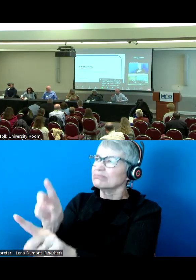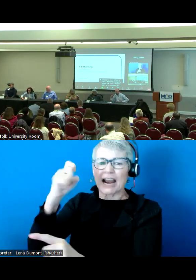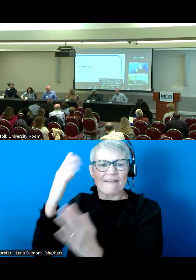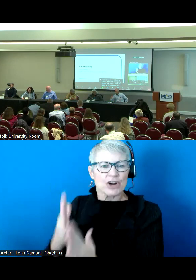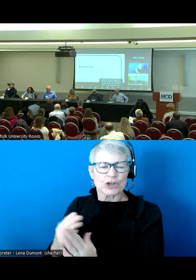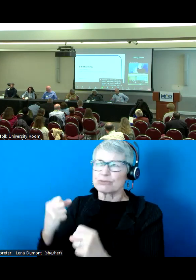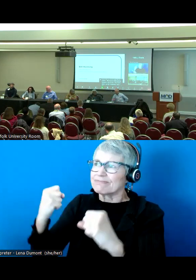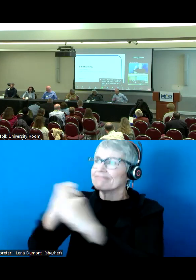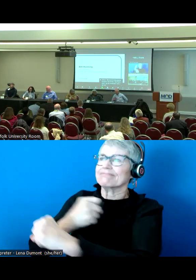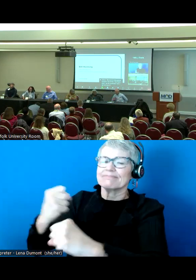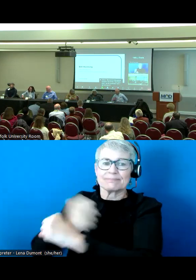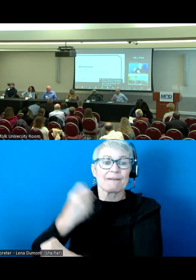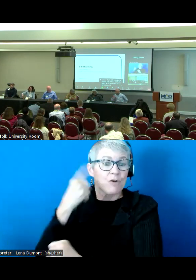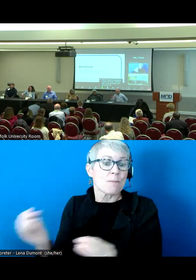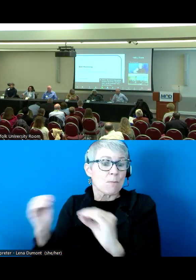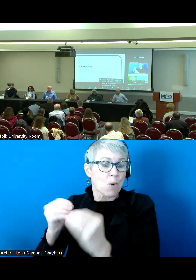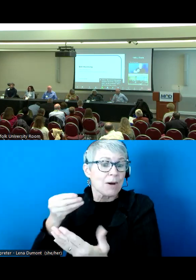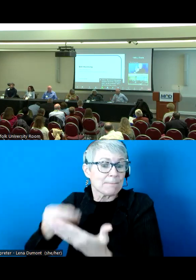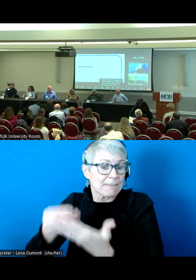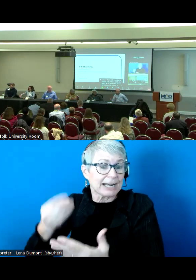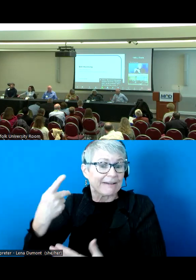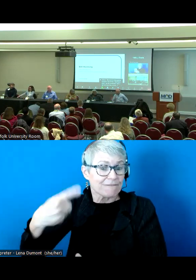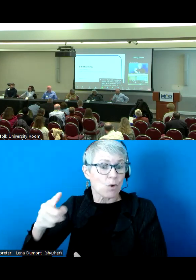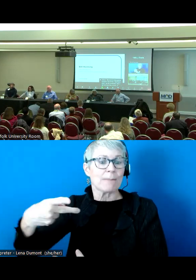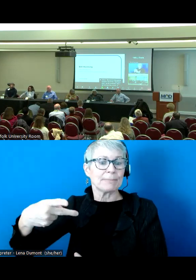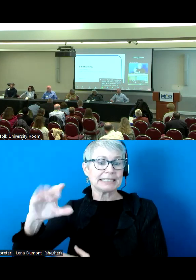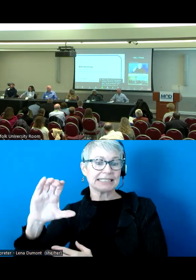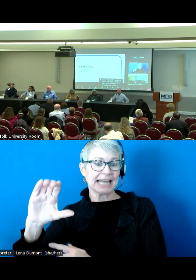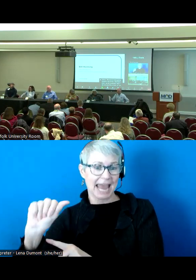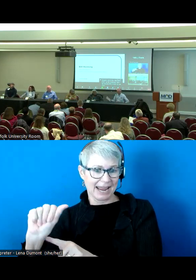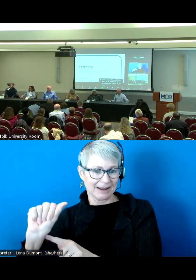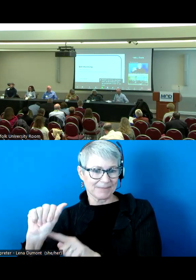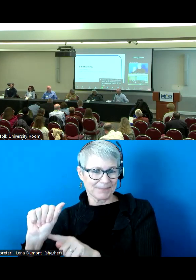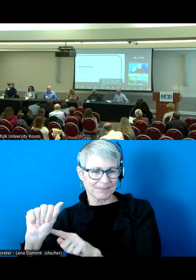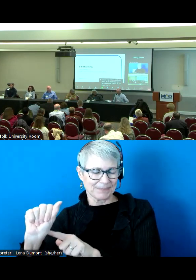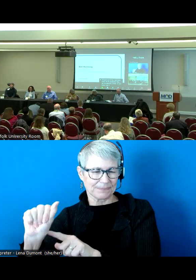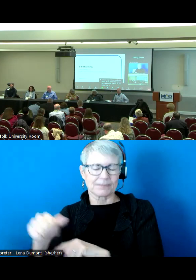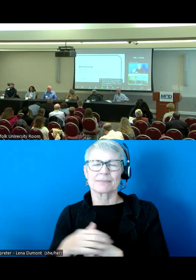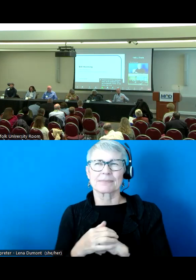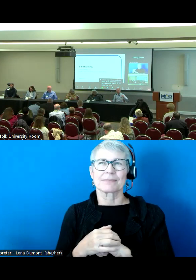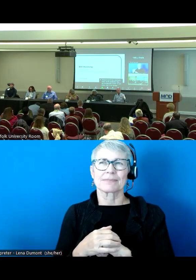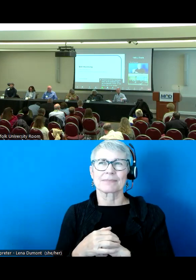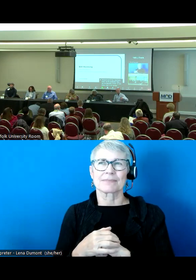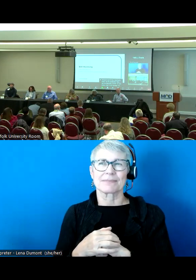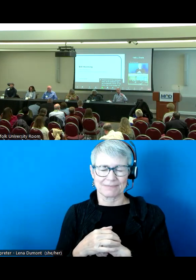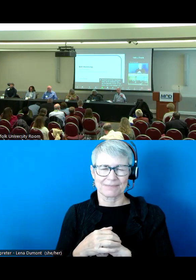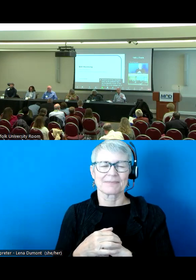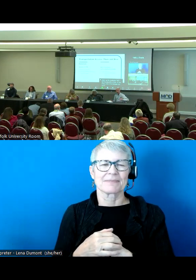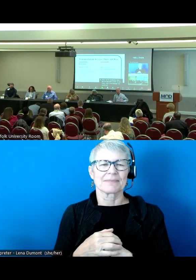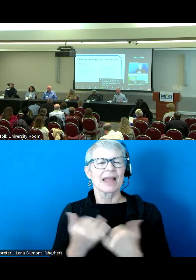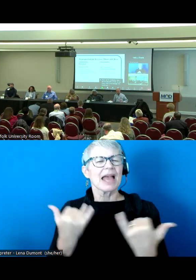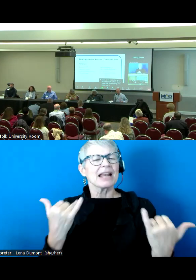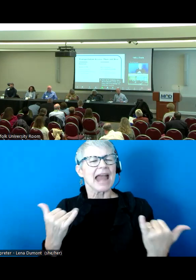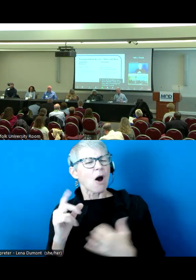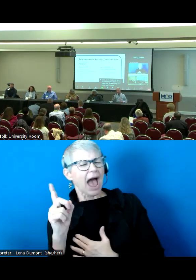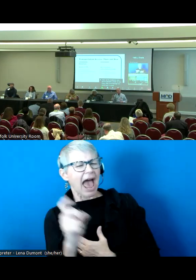of, you know, what is the message you would give to people as an